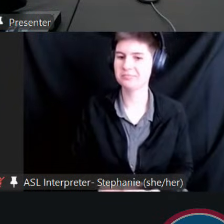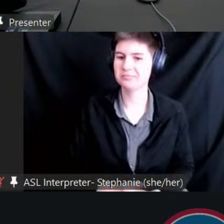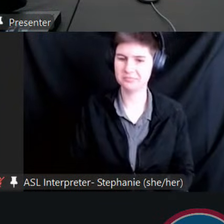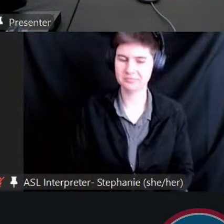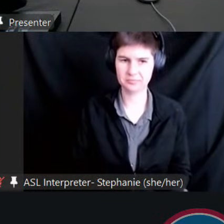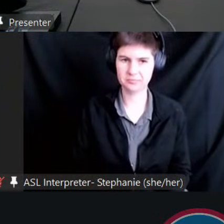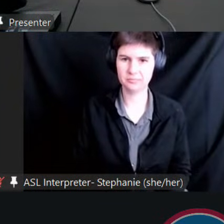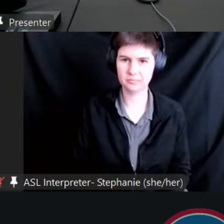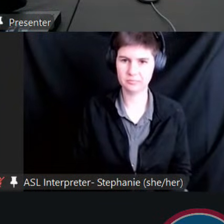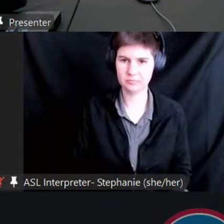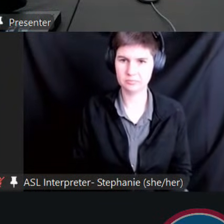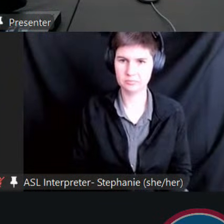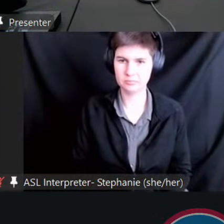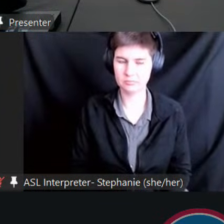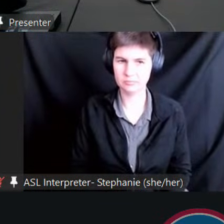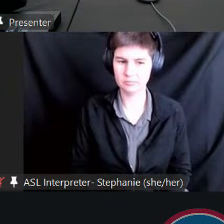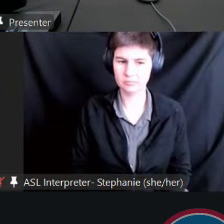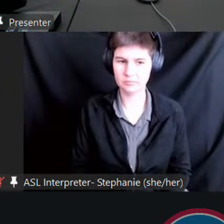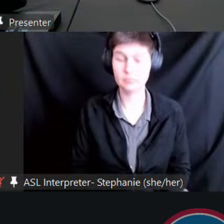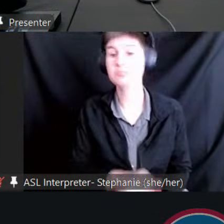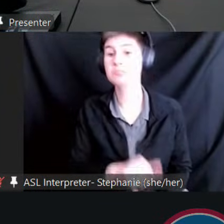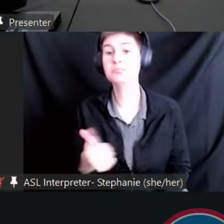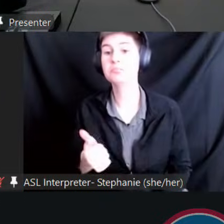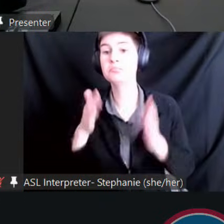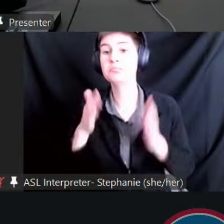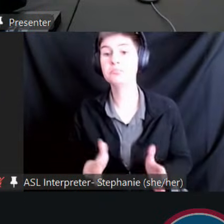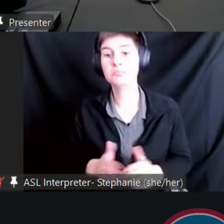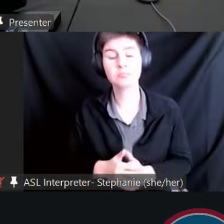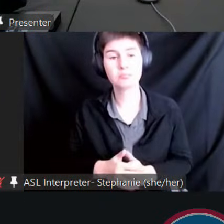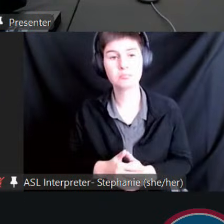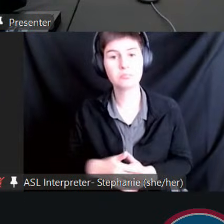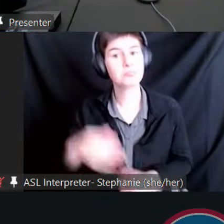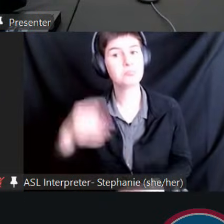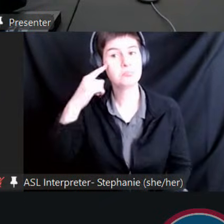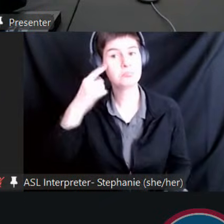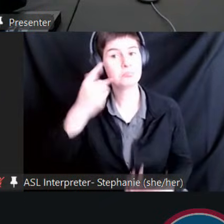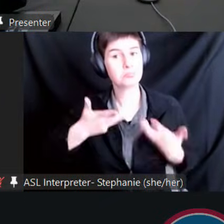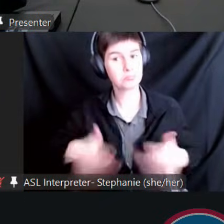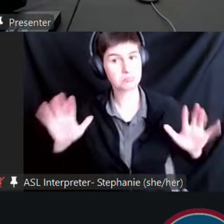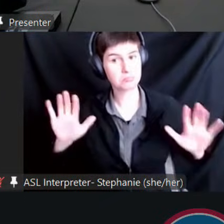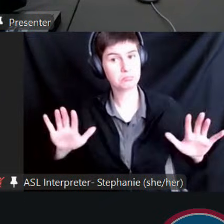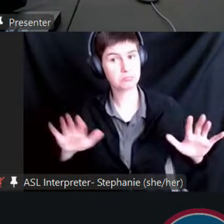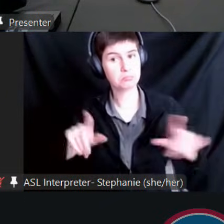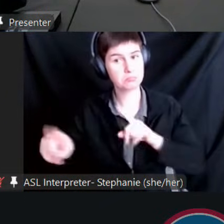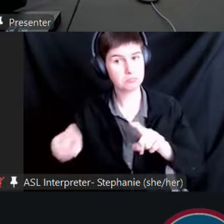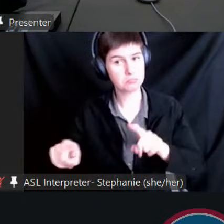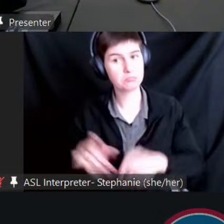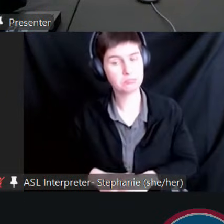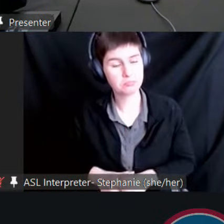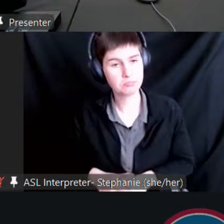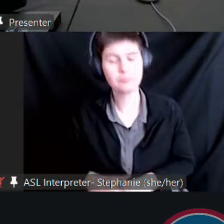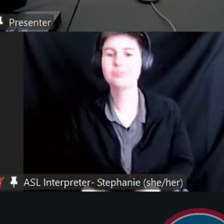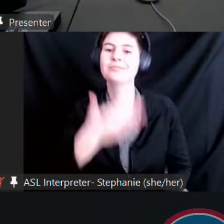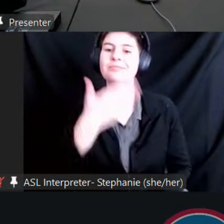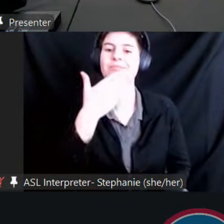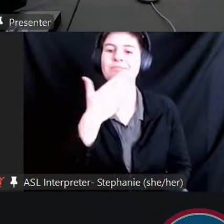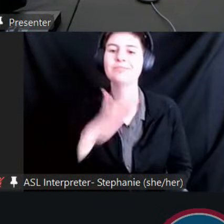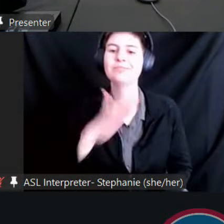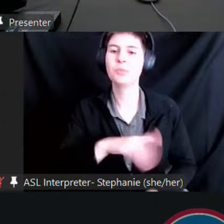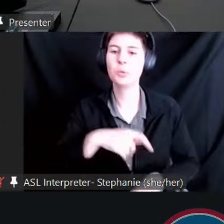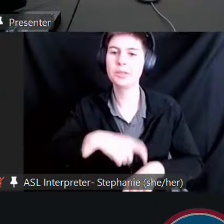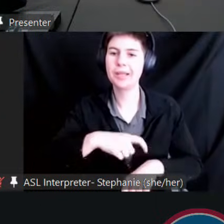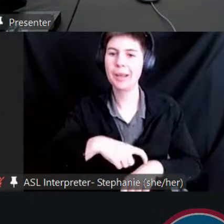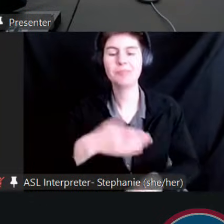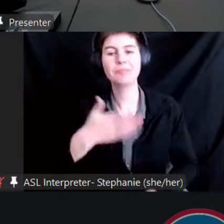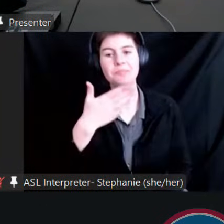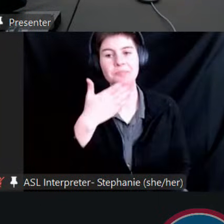I think that concludes comments and discussion. Thank you again for your time. Thank you for asking or answering questions. And